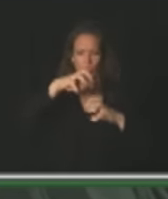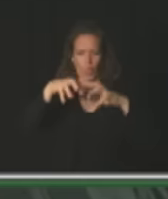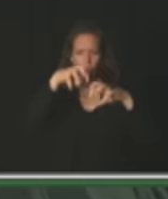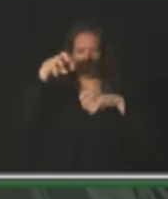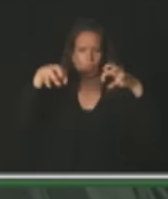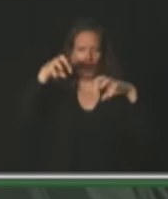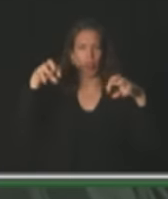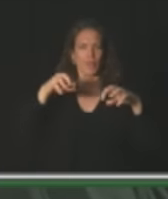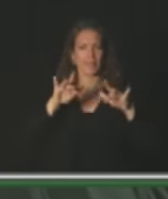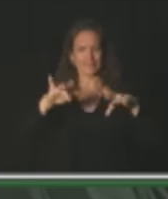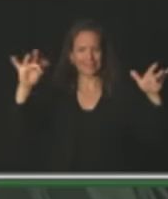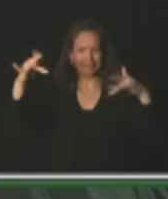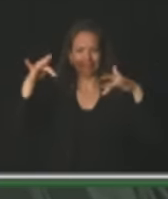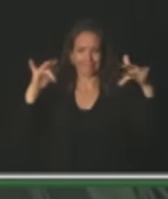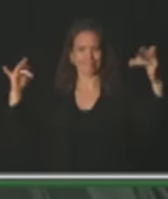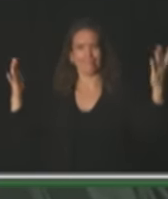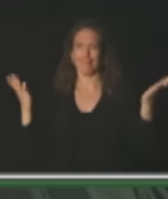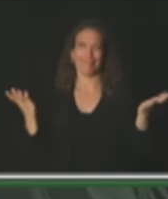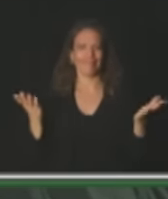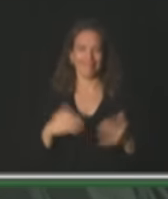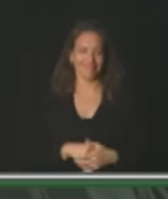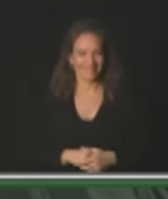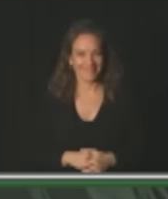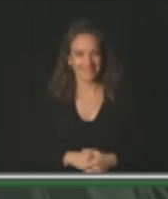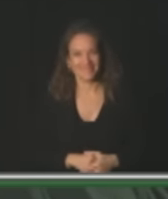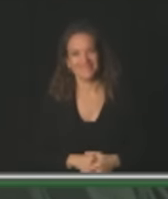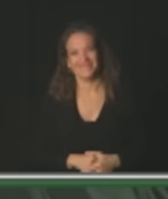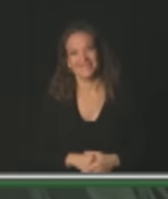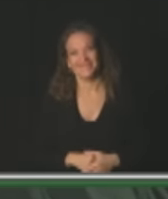extra glitter and everything else.